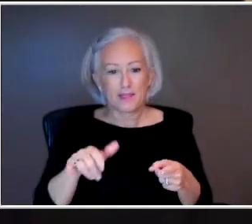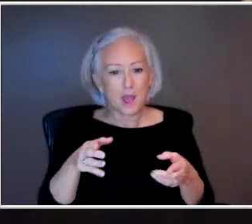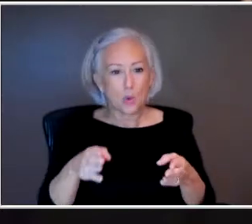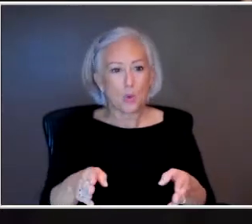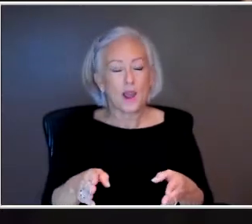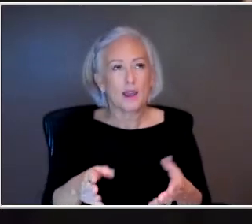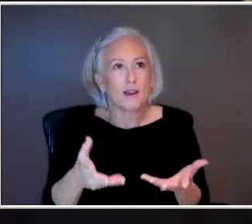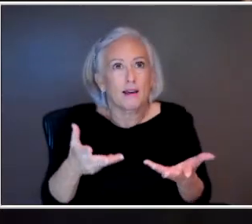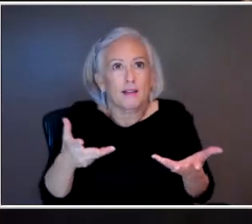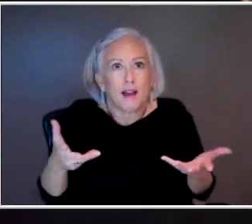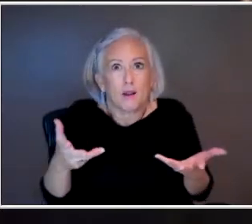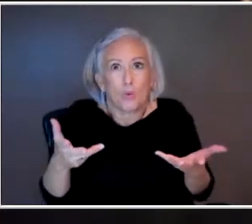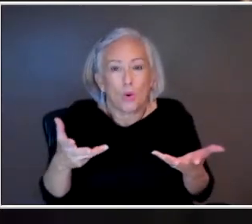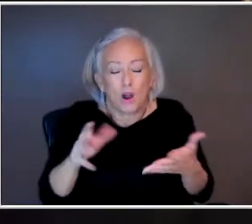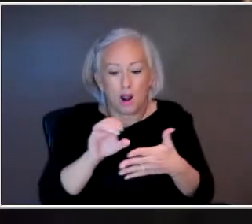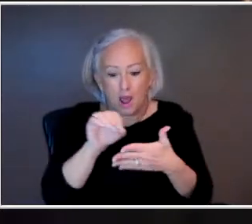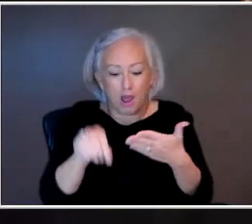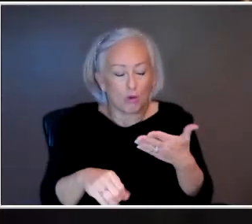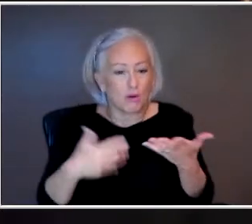the outcome would have been? And